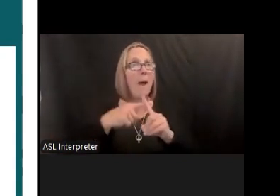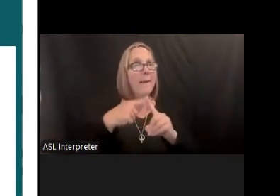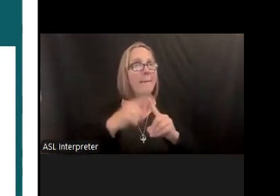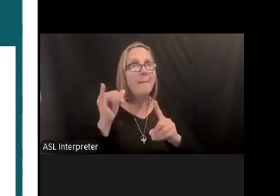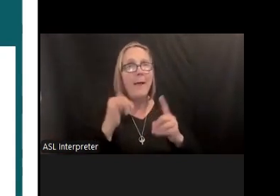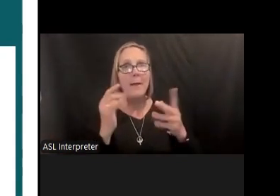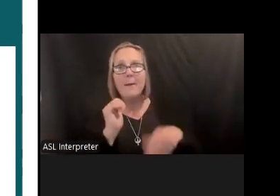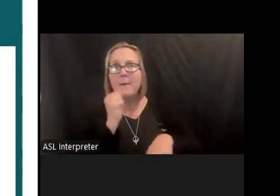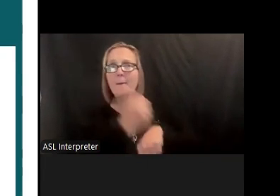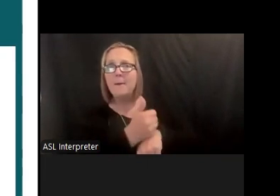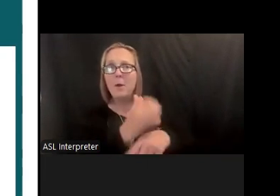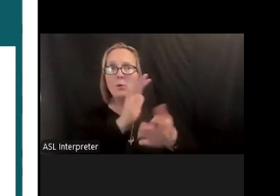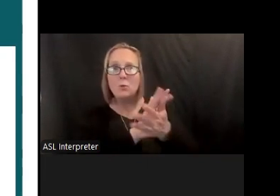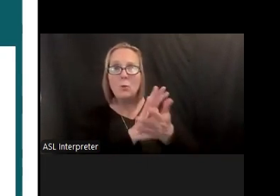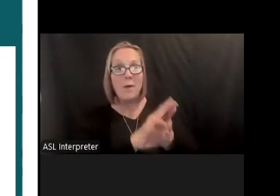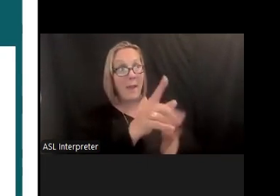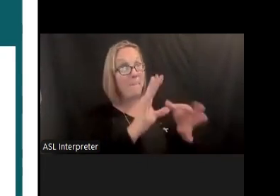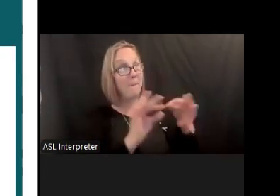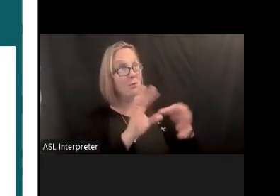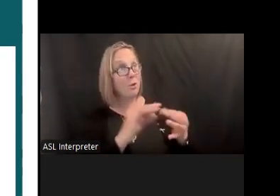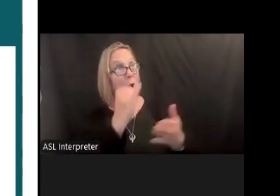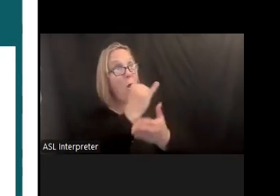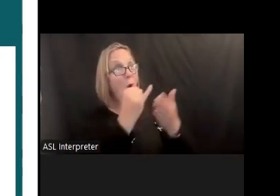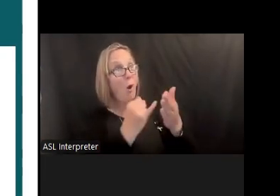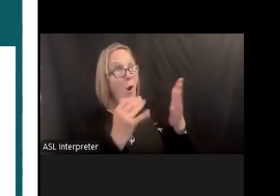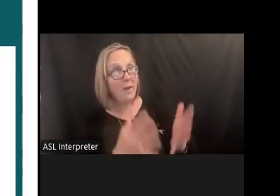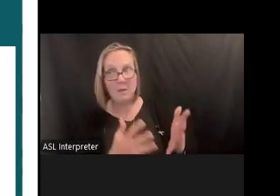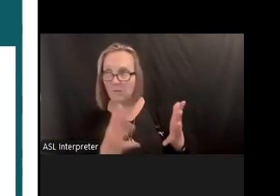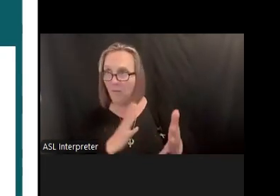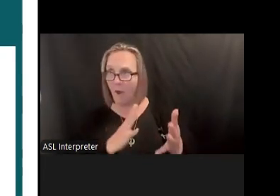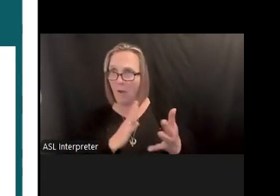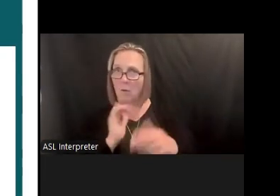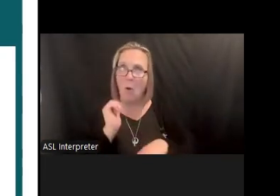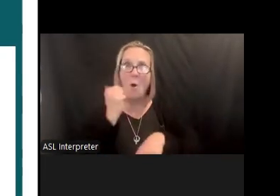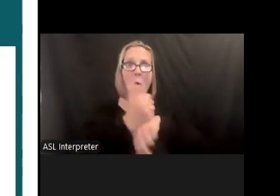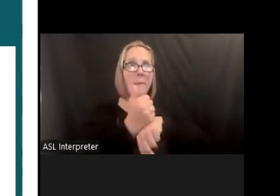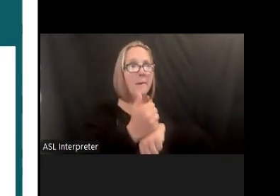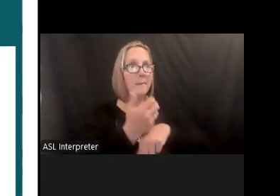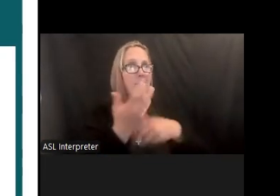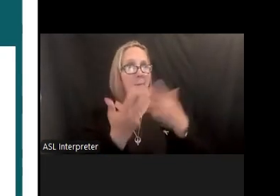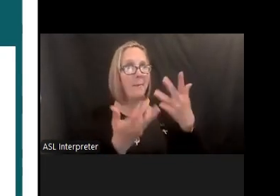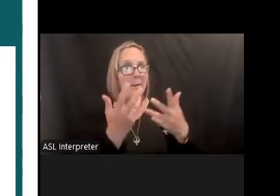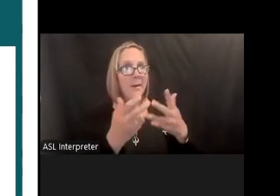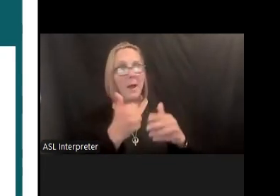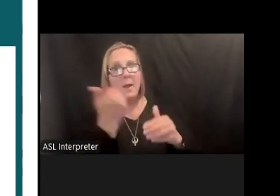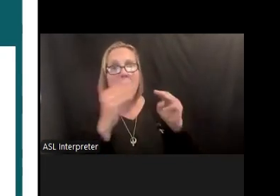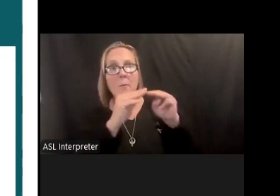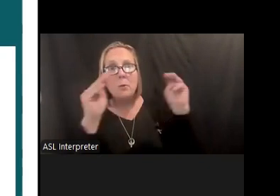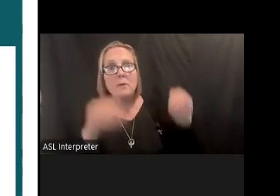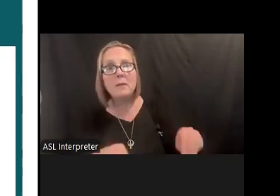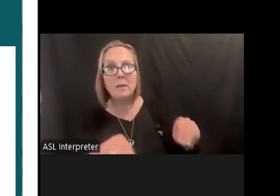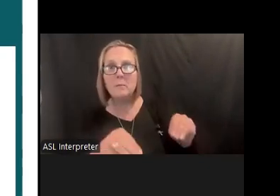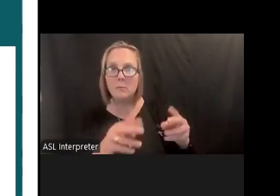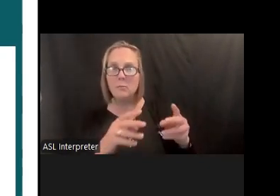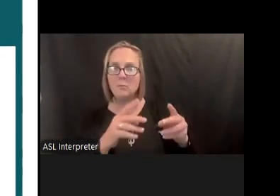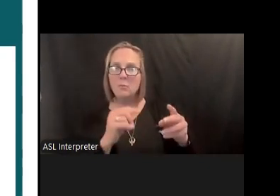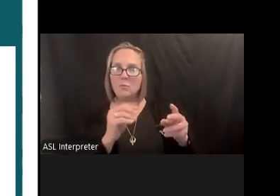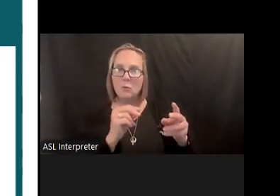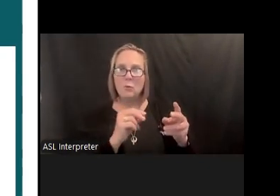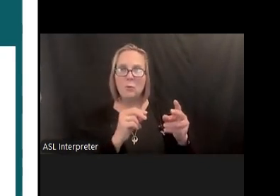they mention a lot about artists, how they support artists. Why not open another museum that can support